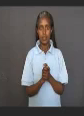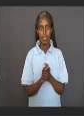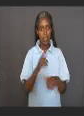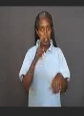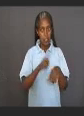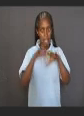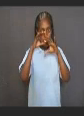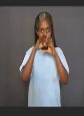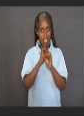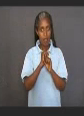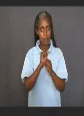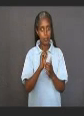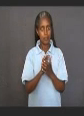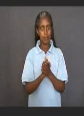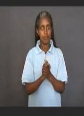Time's up.